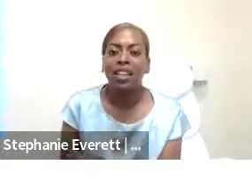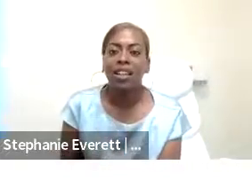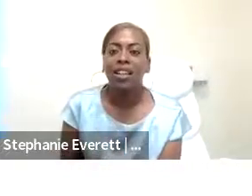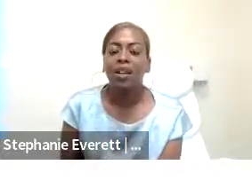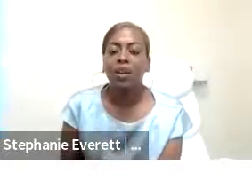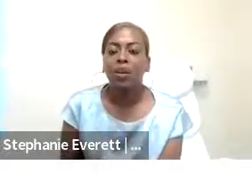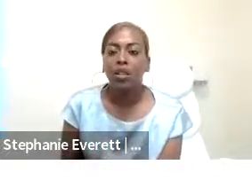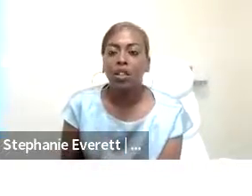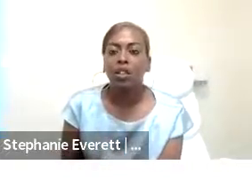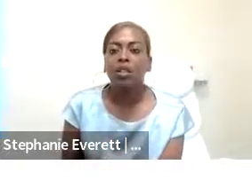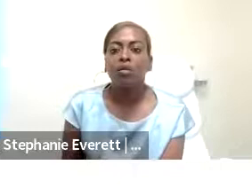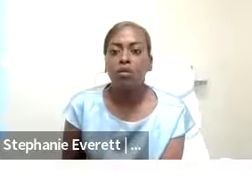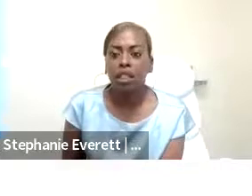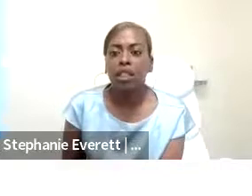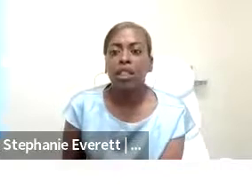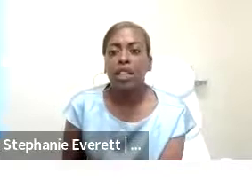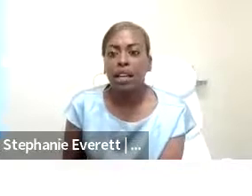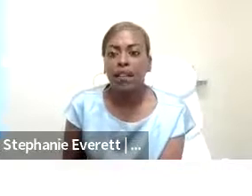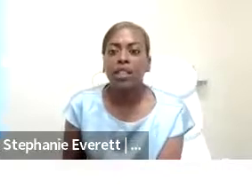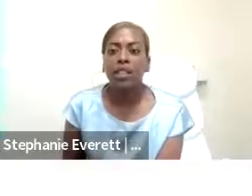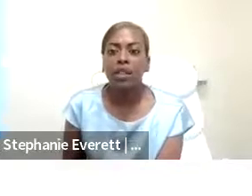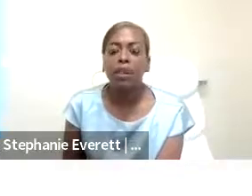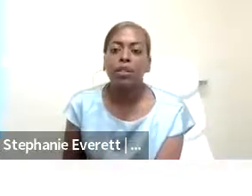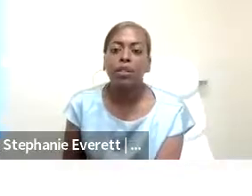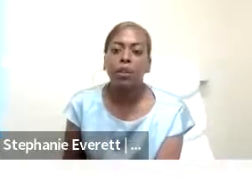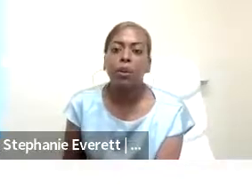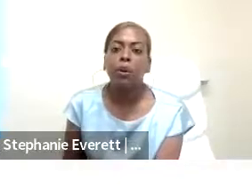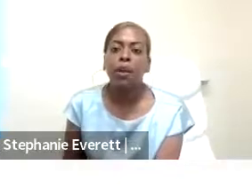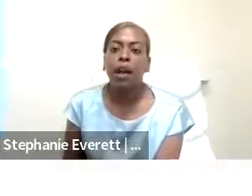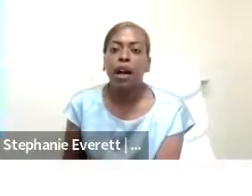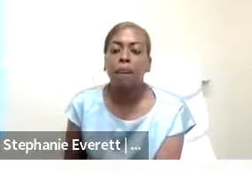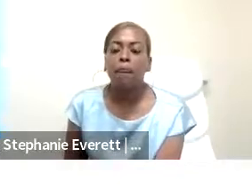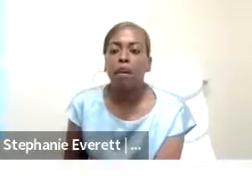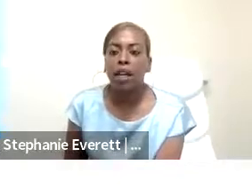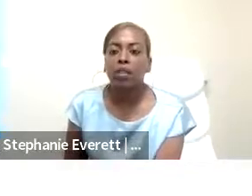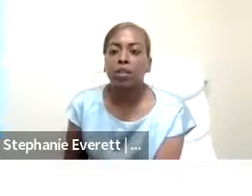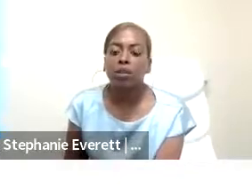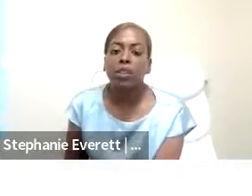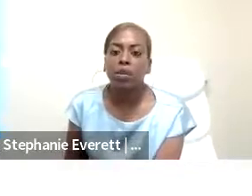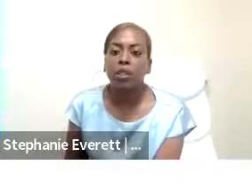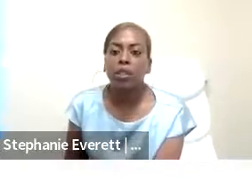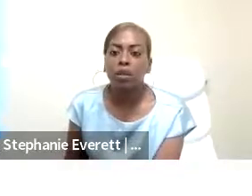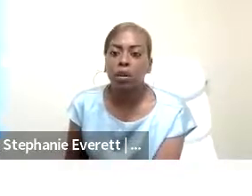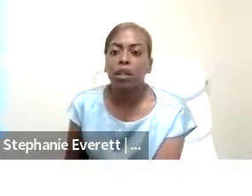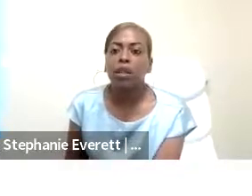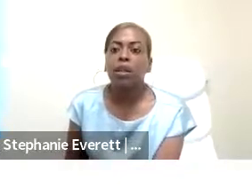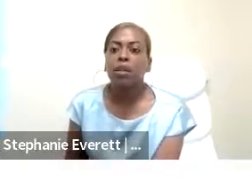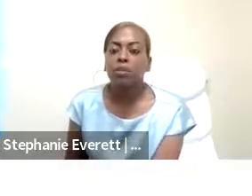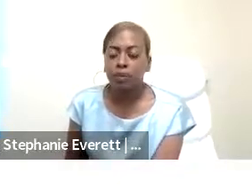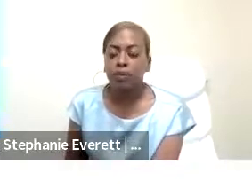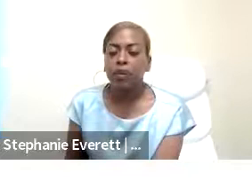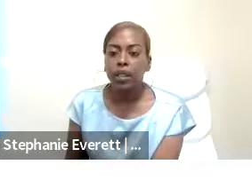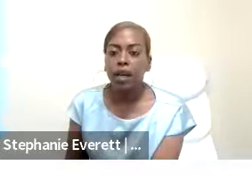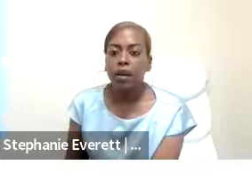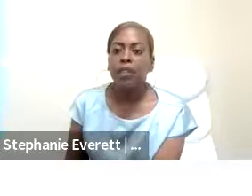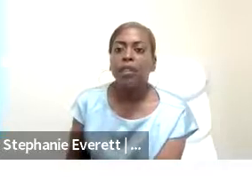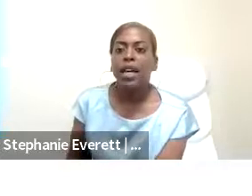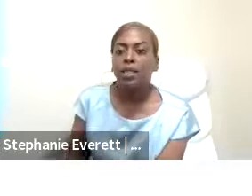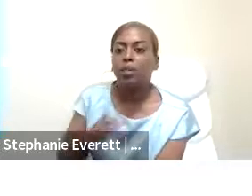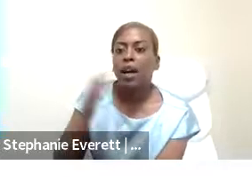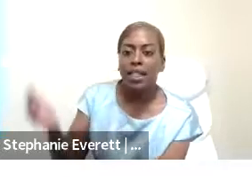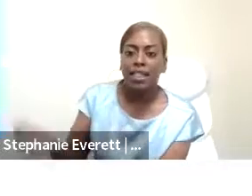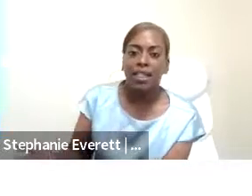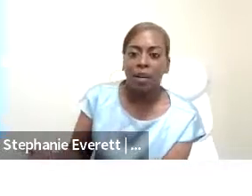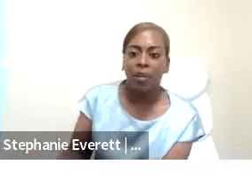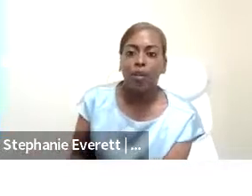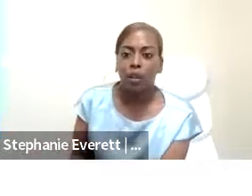that I thought that we should really dive in deep into prior to presentment to the board. So that